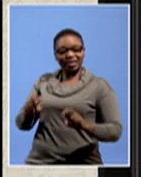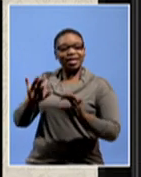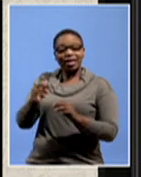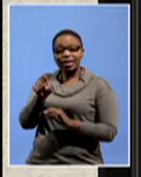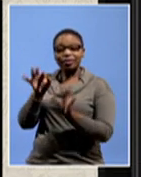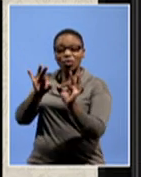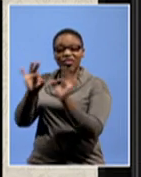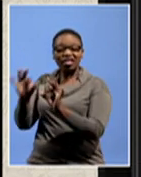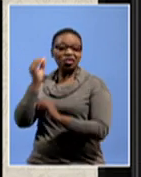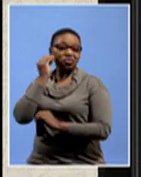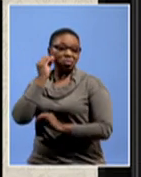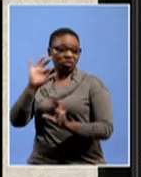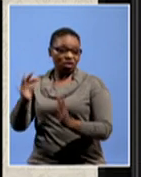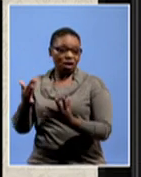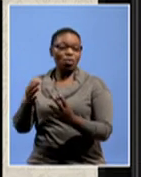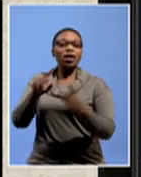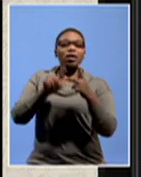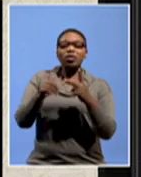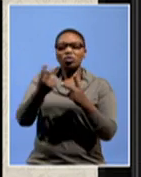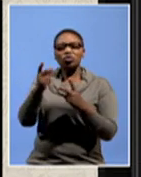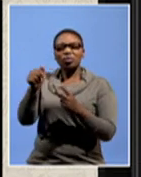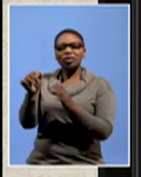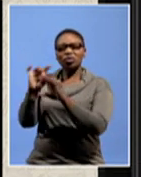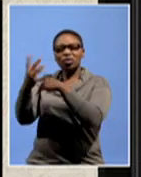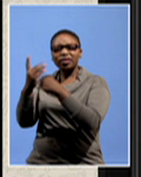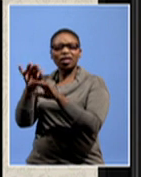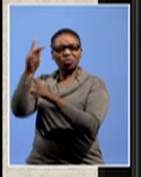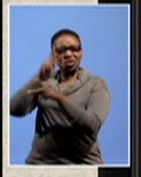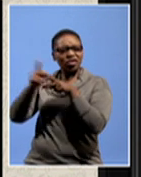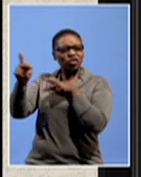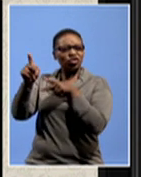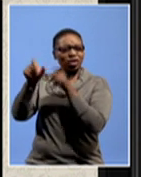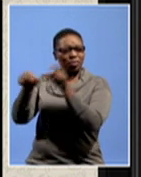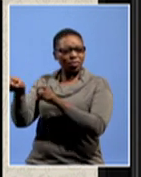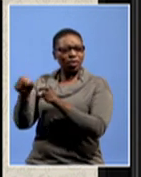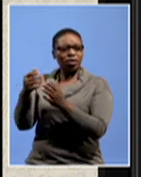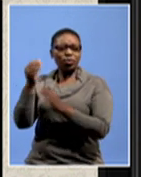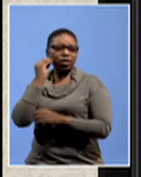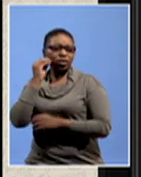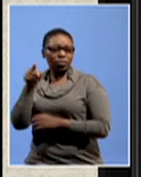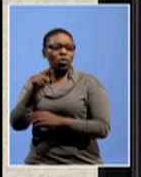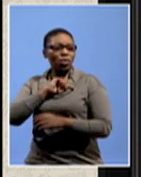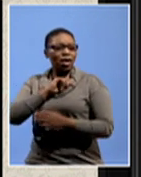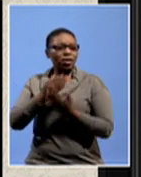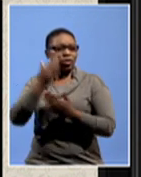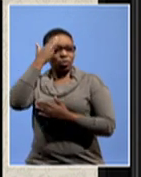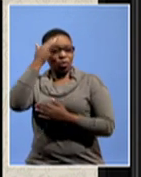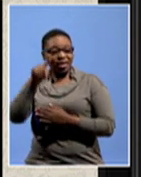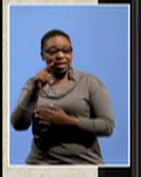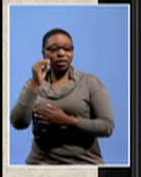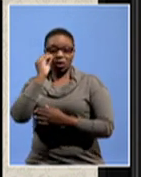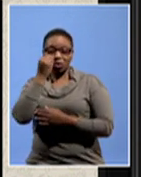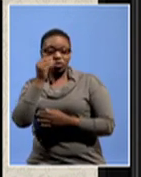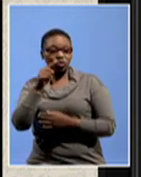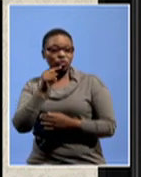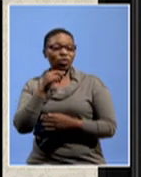is the information that you get, and perhaps consult professional people with regard to the information so that you can know that either the news that you are reading are not